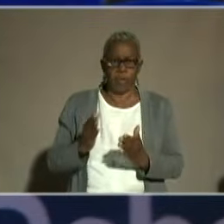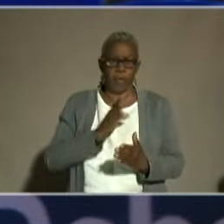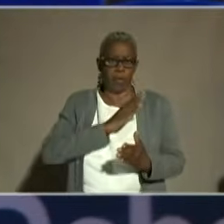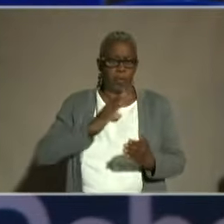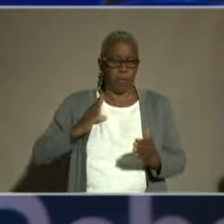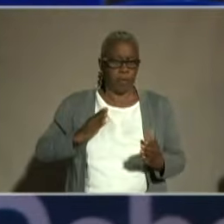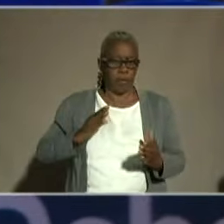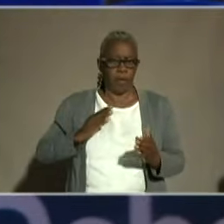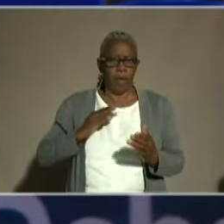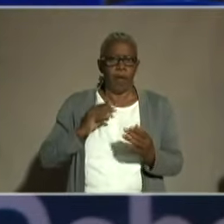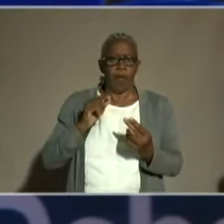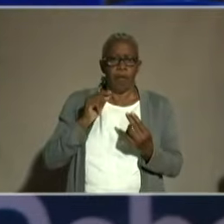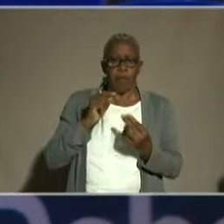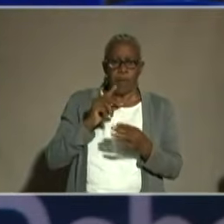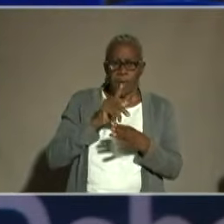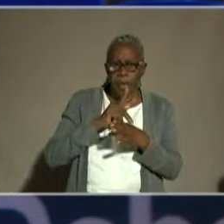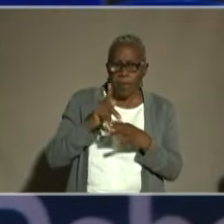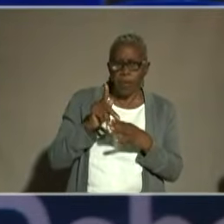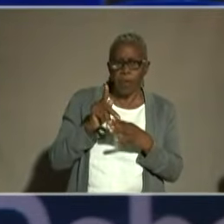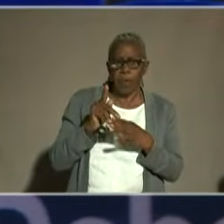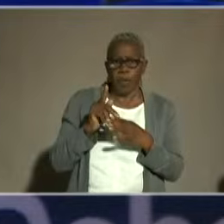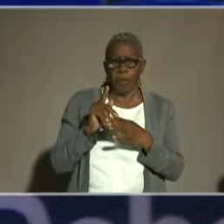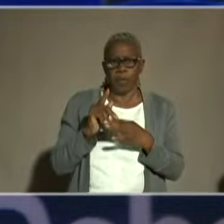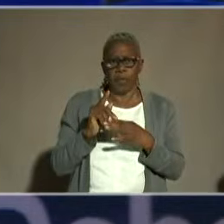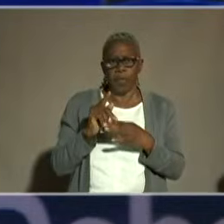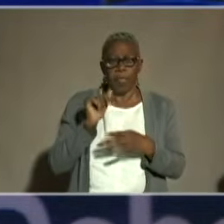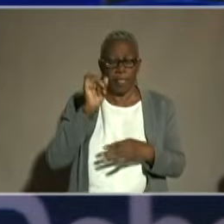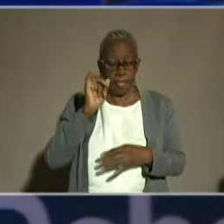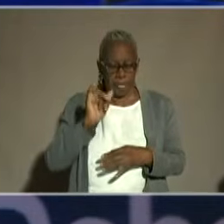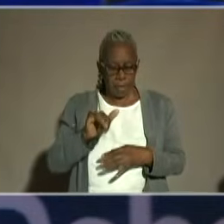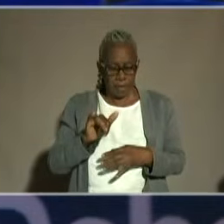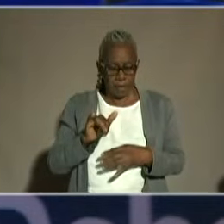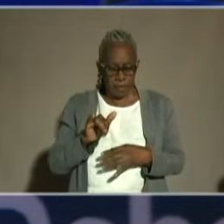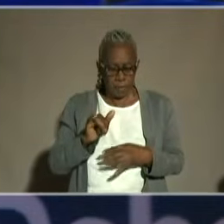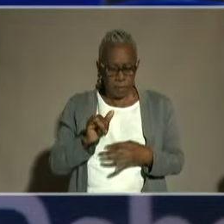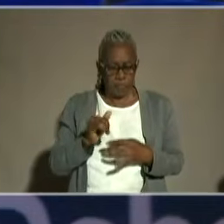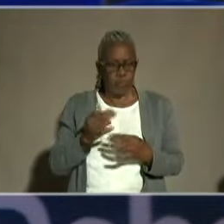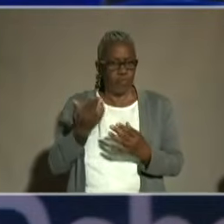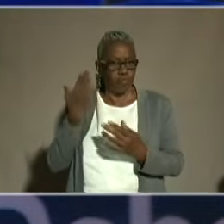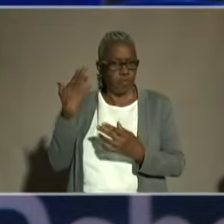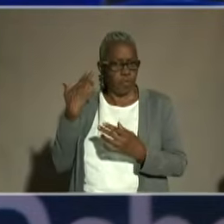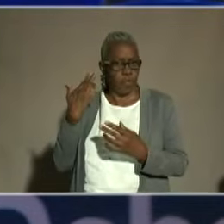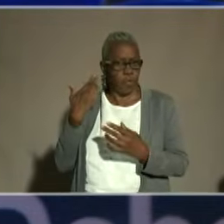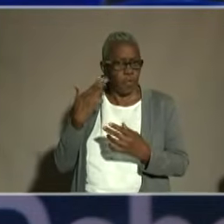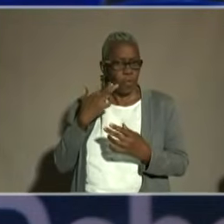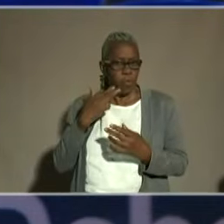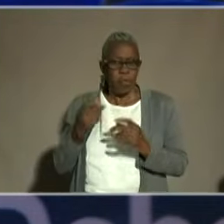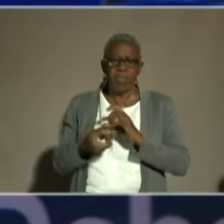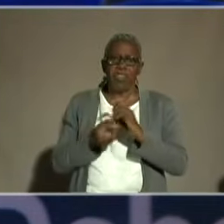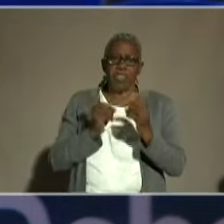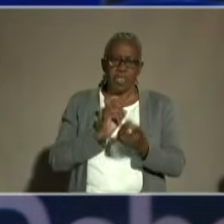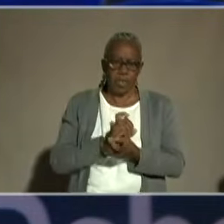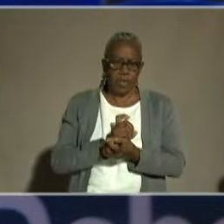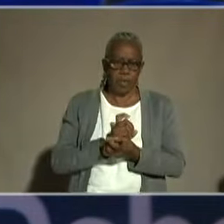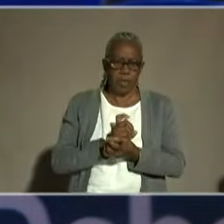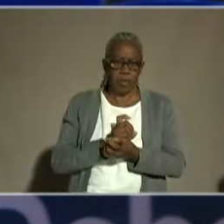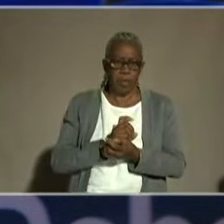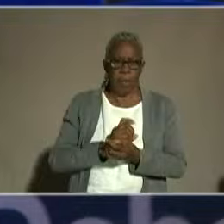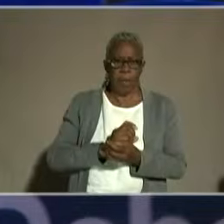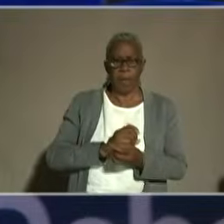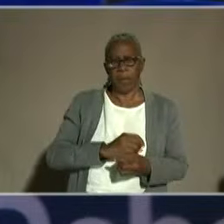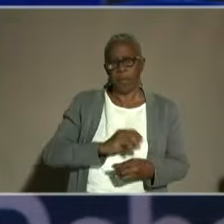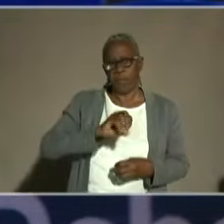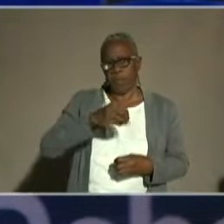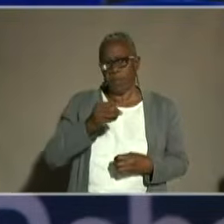an expert review. That expert review was thwarted by the opposition. So,